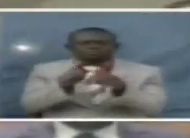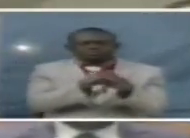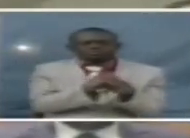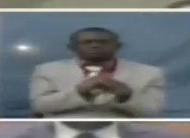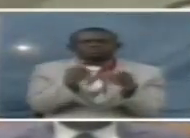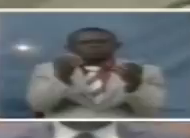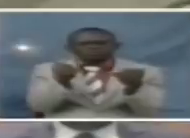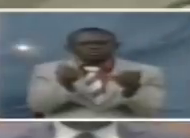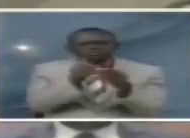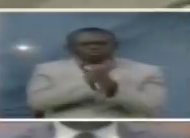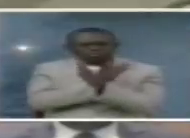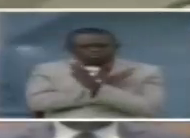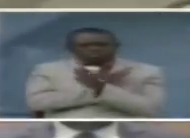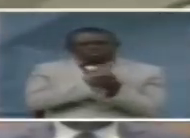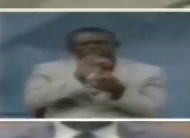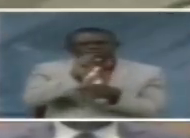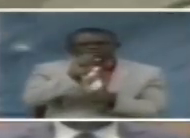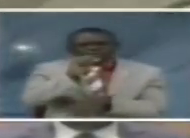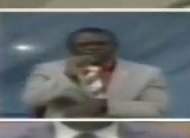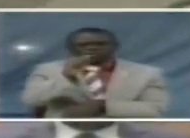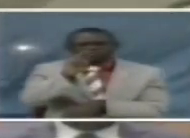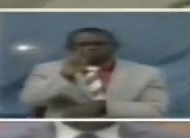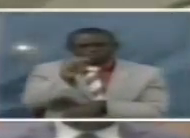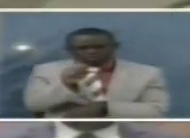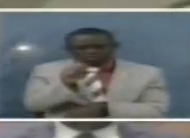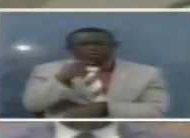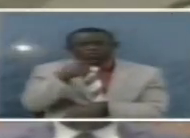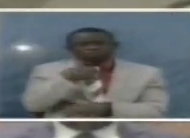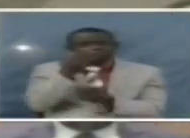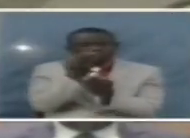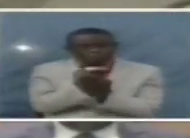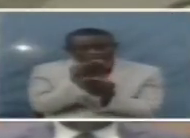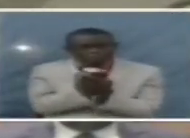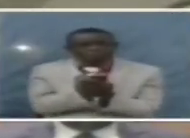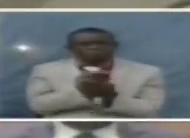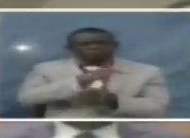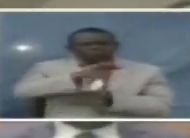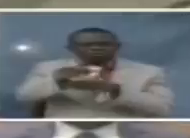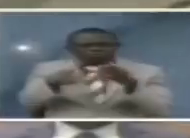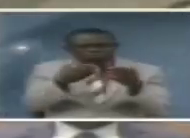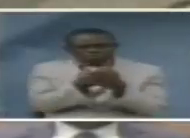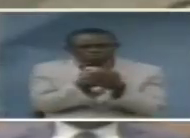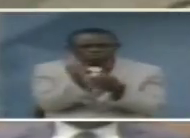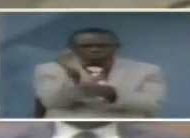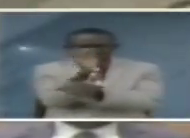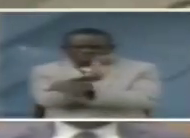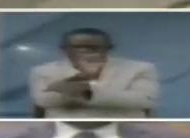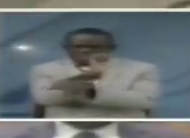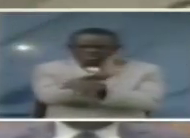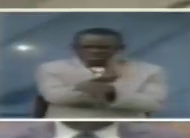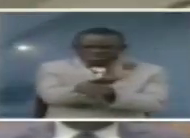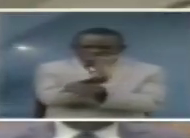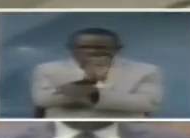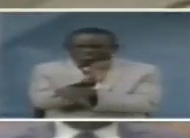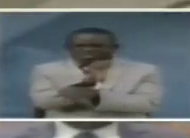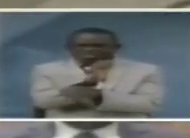in line with the strategy of moving towards a prosperous smart Zambia, I propose to